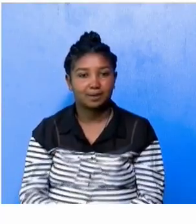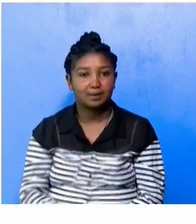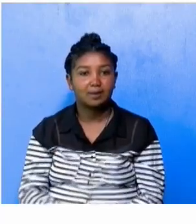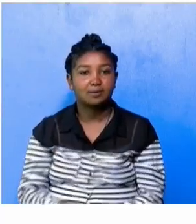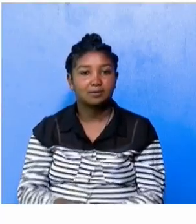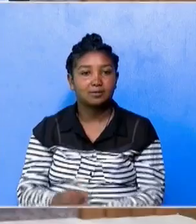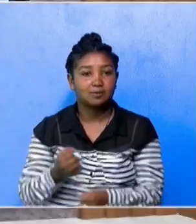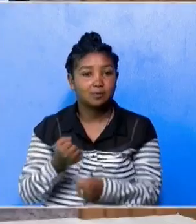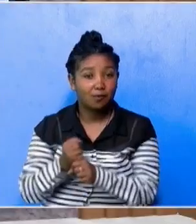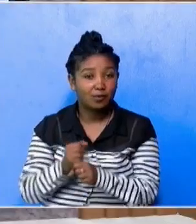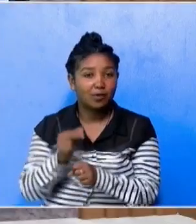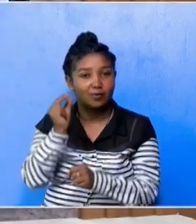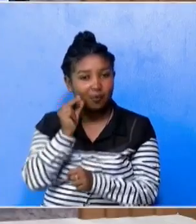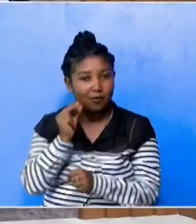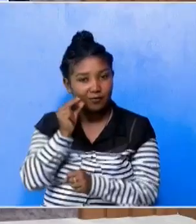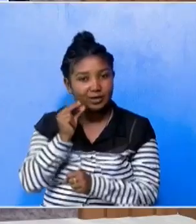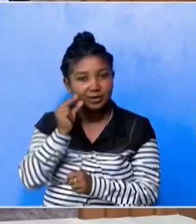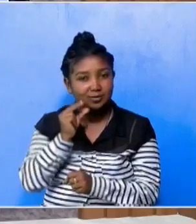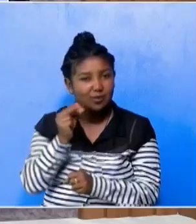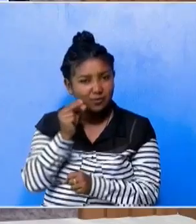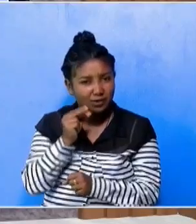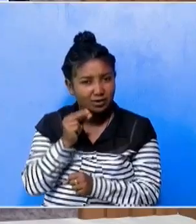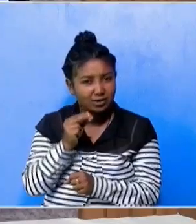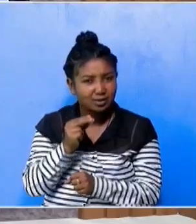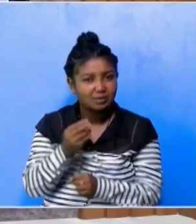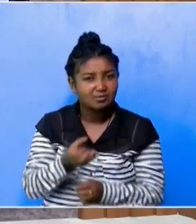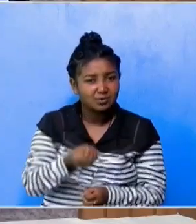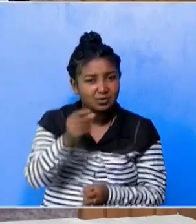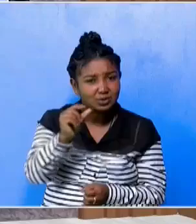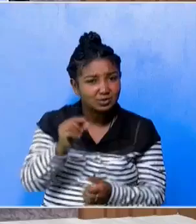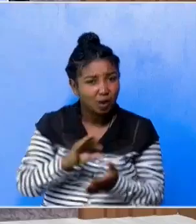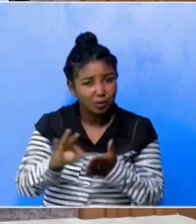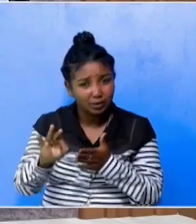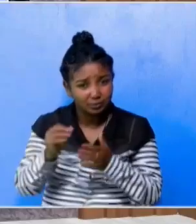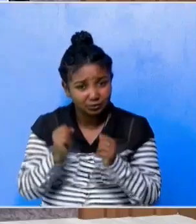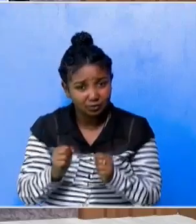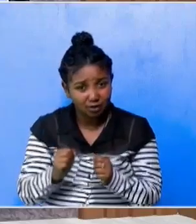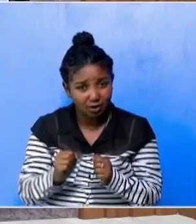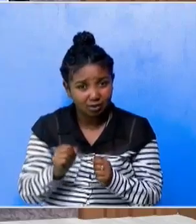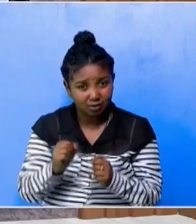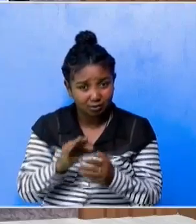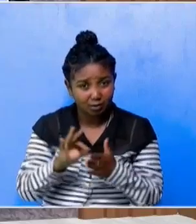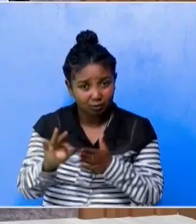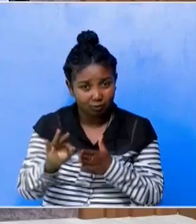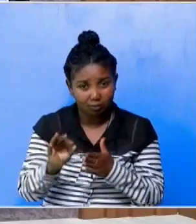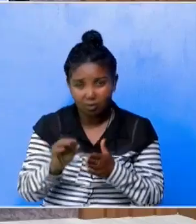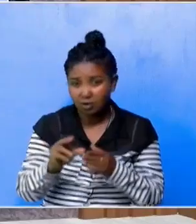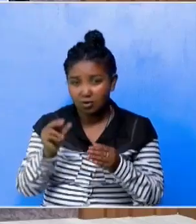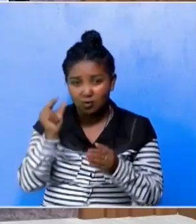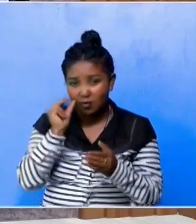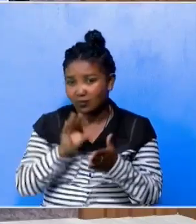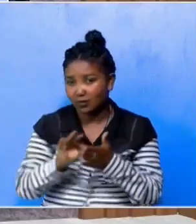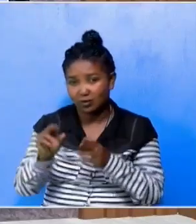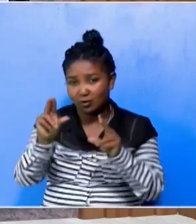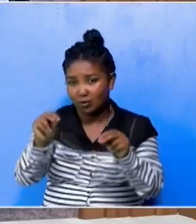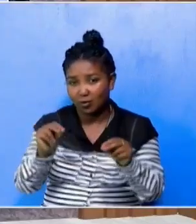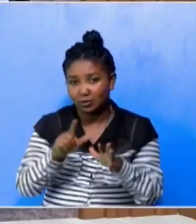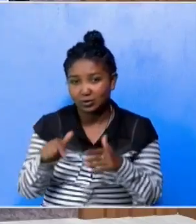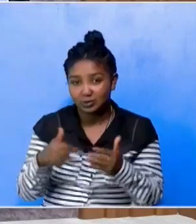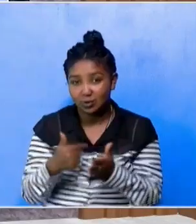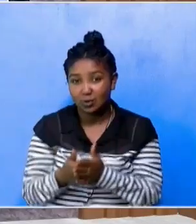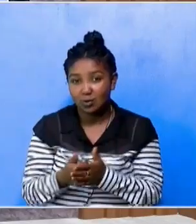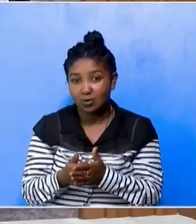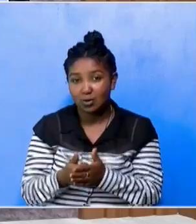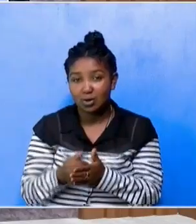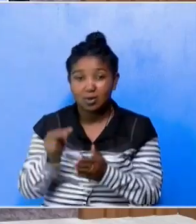Coffee. Is coffee countable or uncountable? That is uncountable. Since it